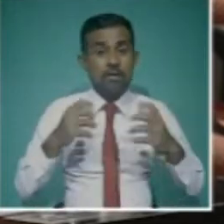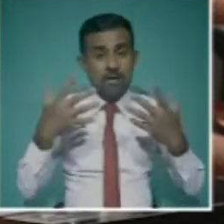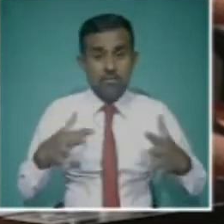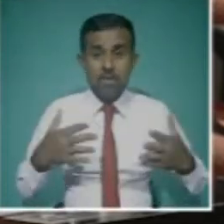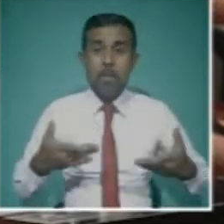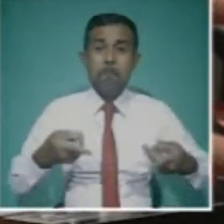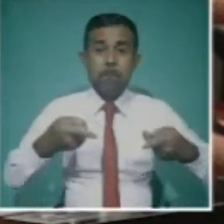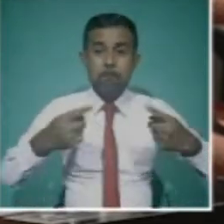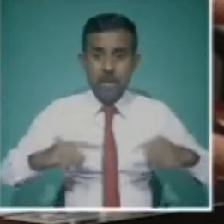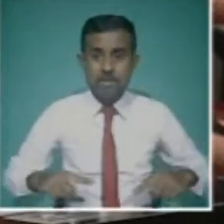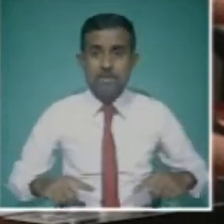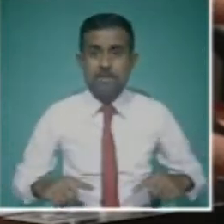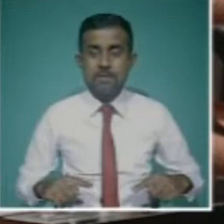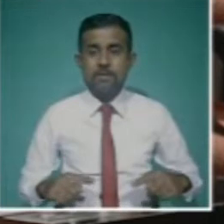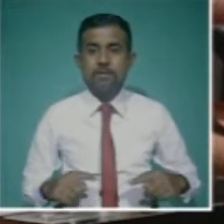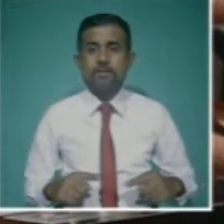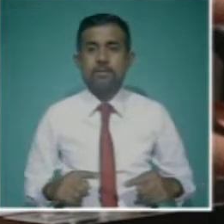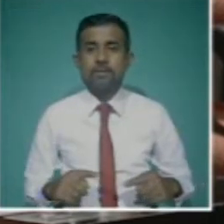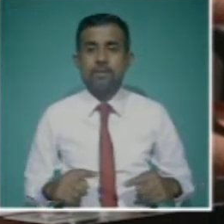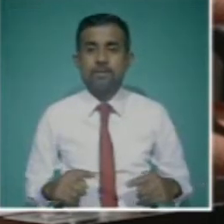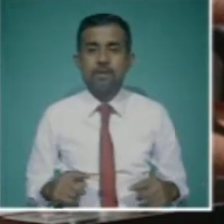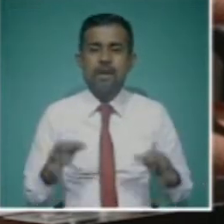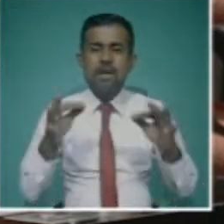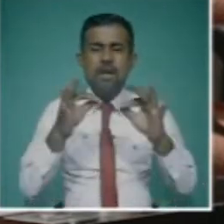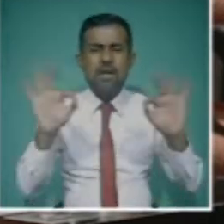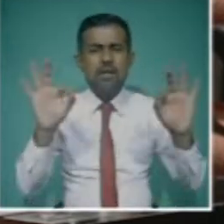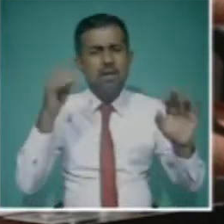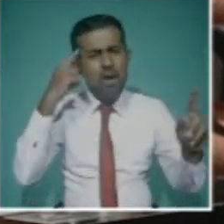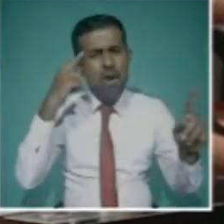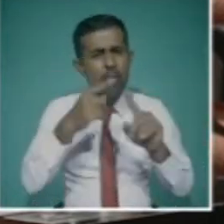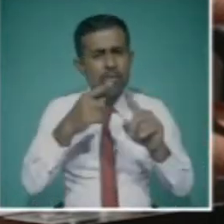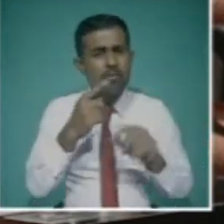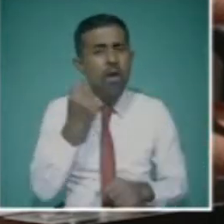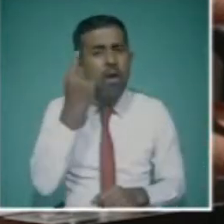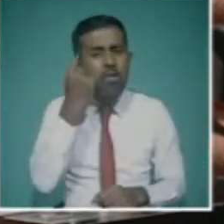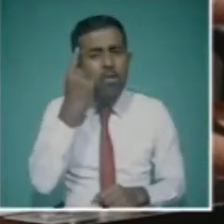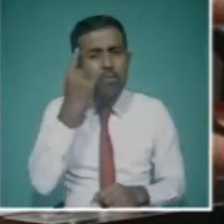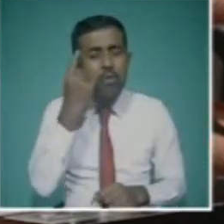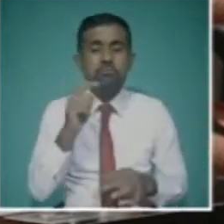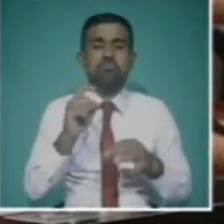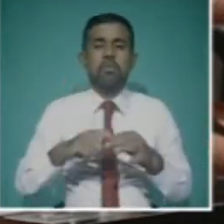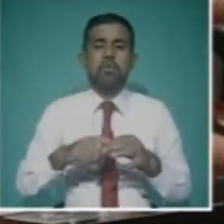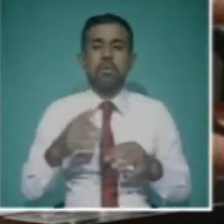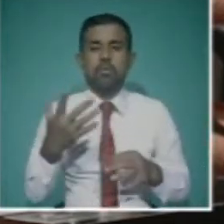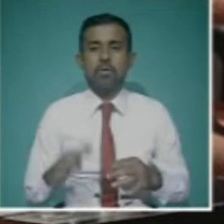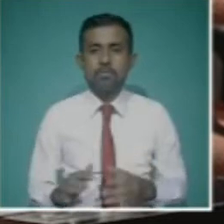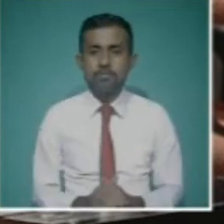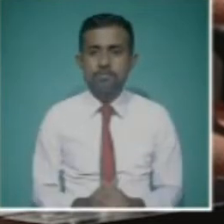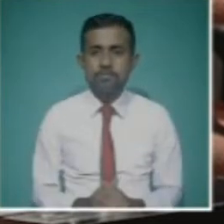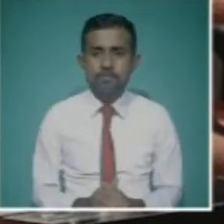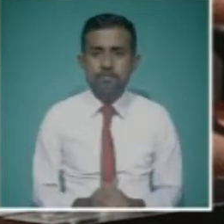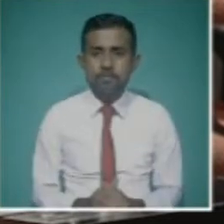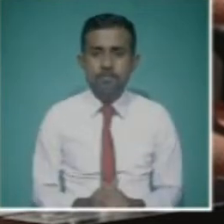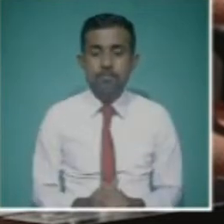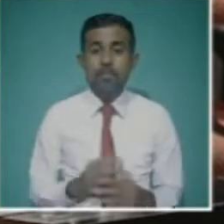their idea of freedom also came into question, because the LTT was portrayed